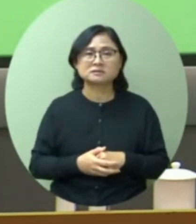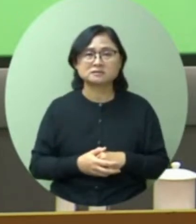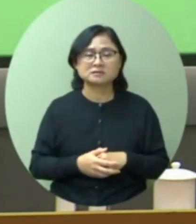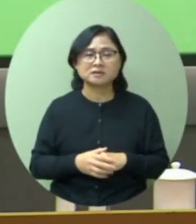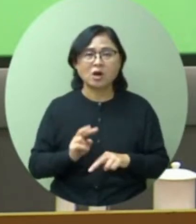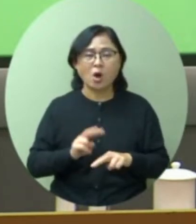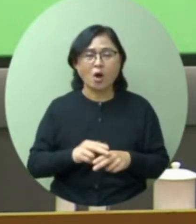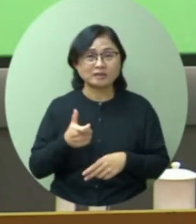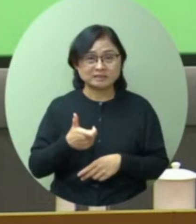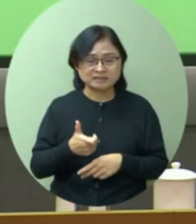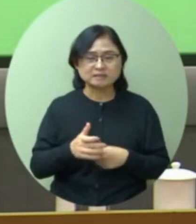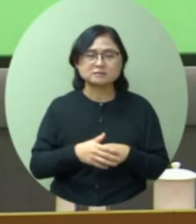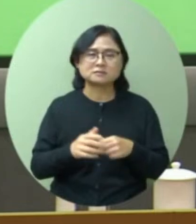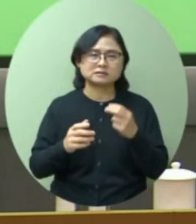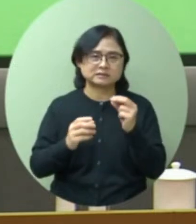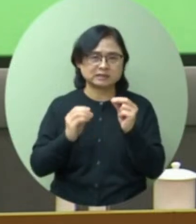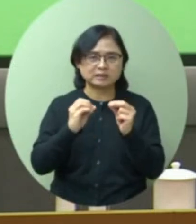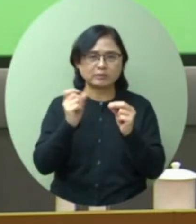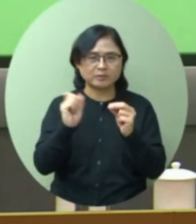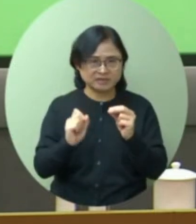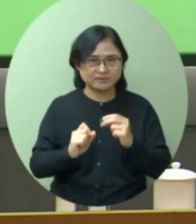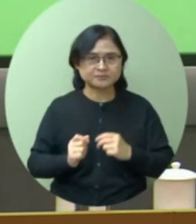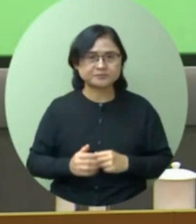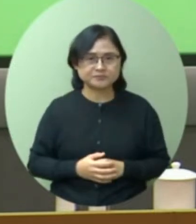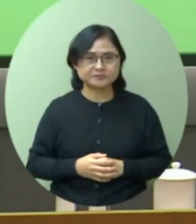first of all, the property market